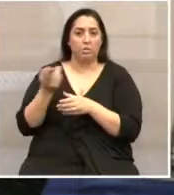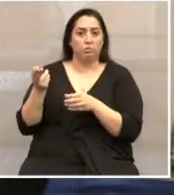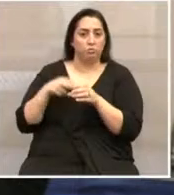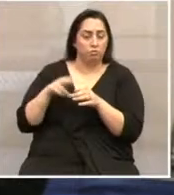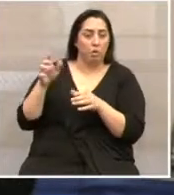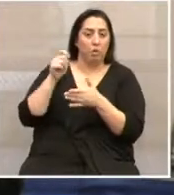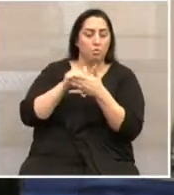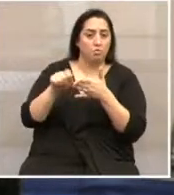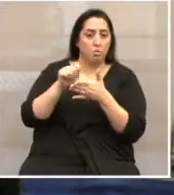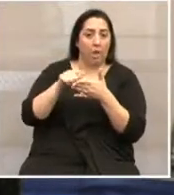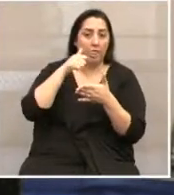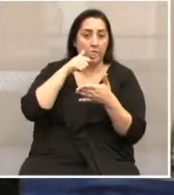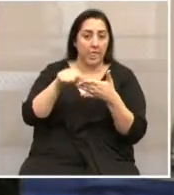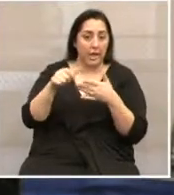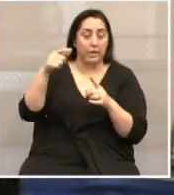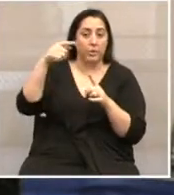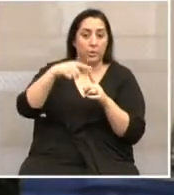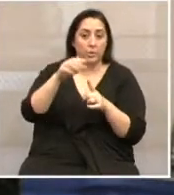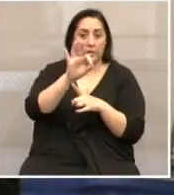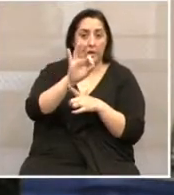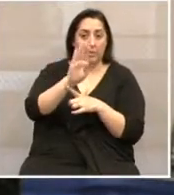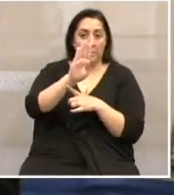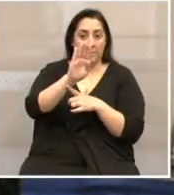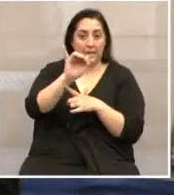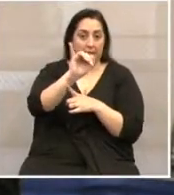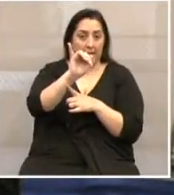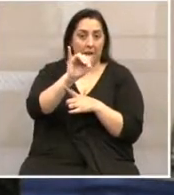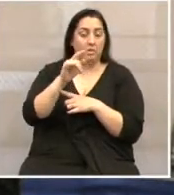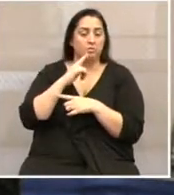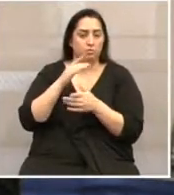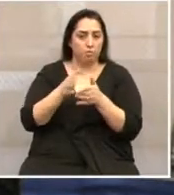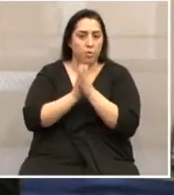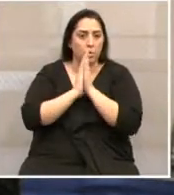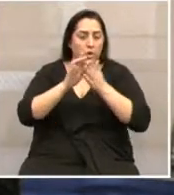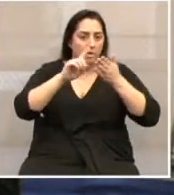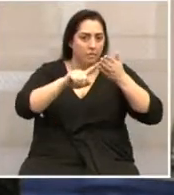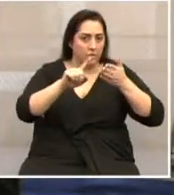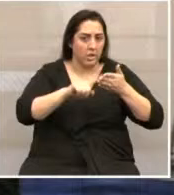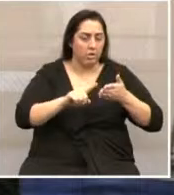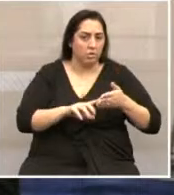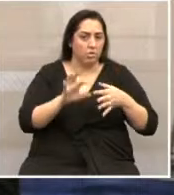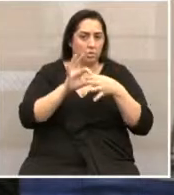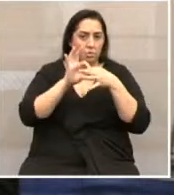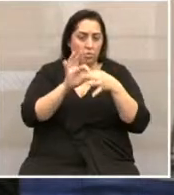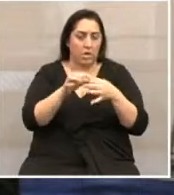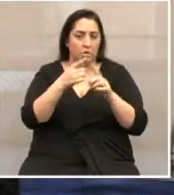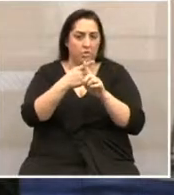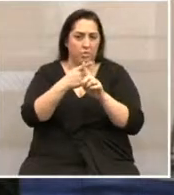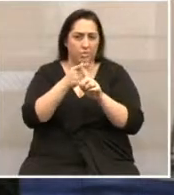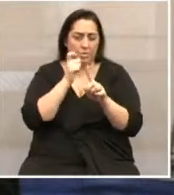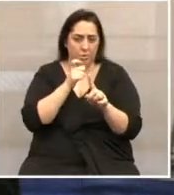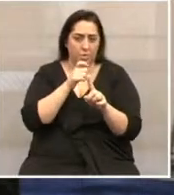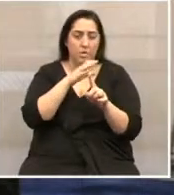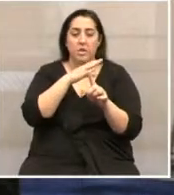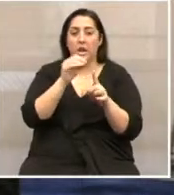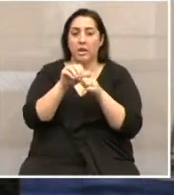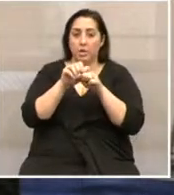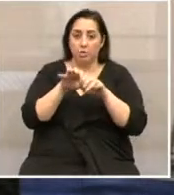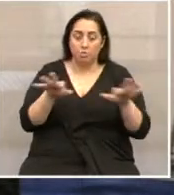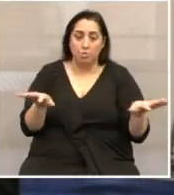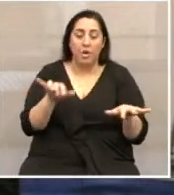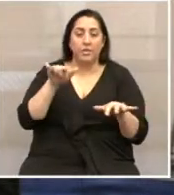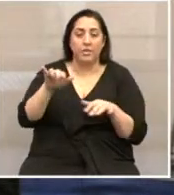the FBI to request an investigation into the source and spread of